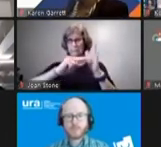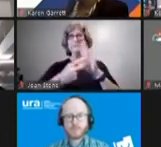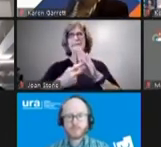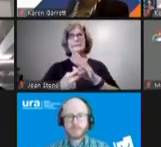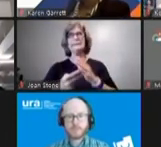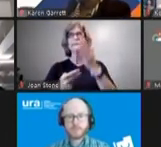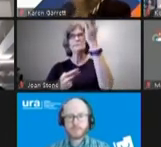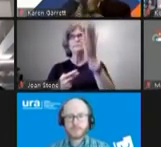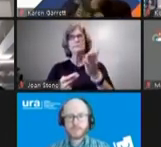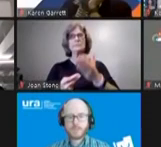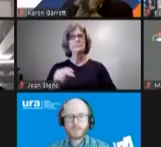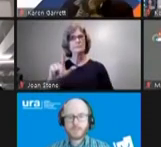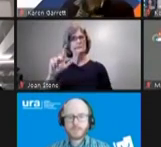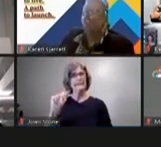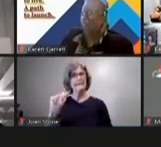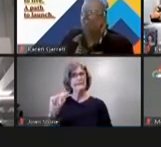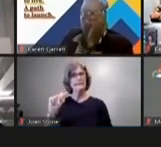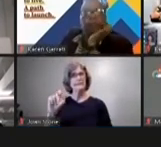Lena Andrews.